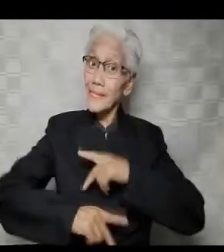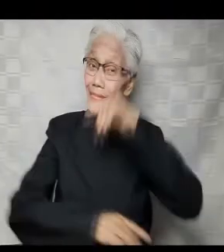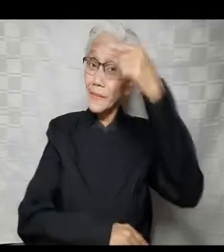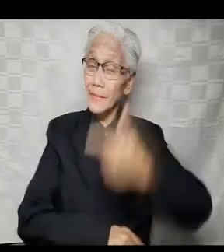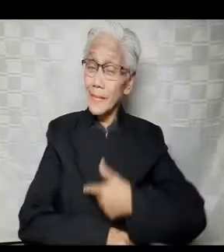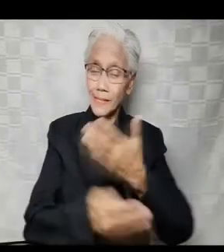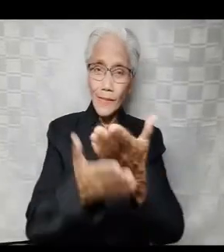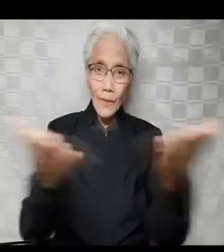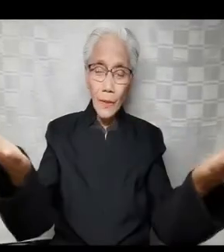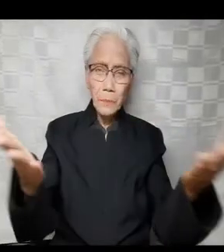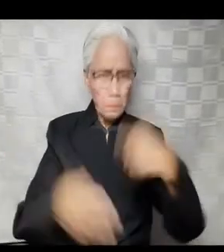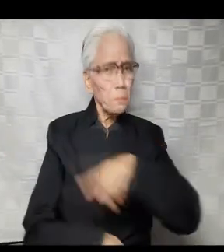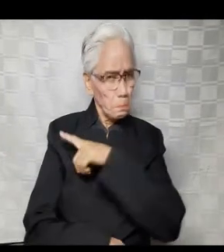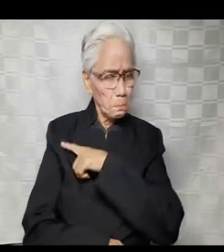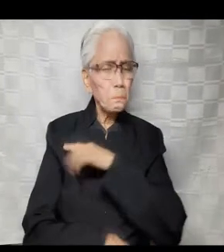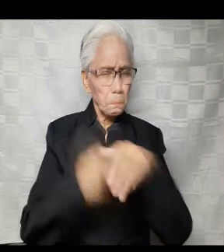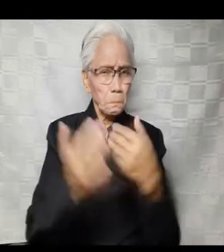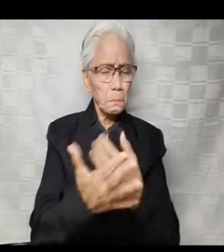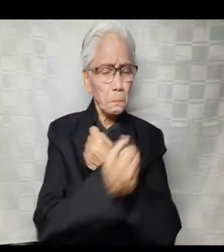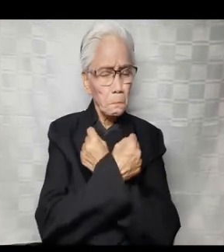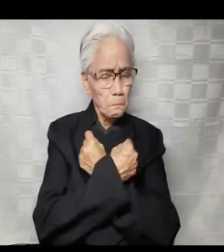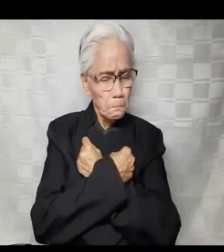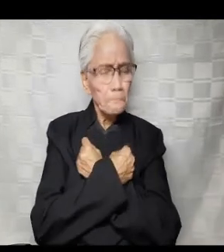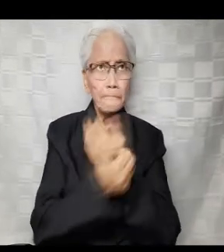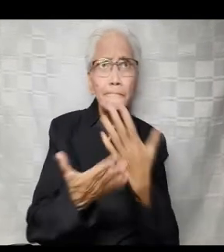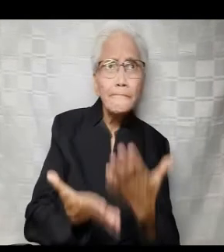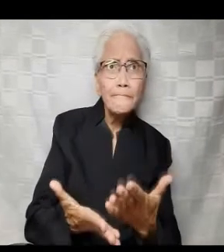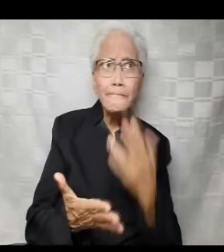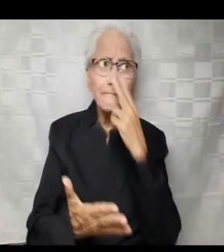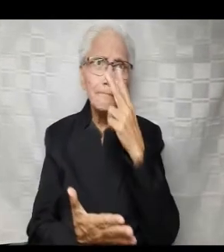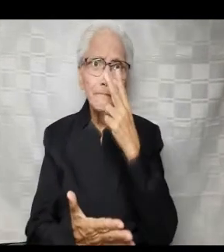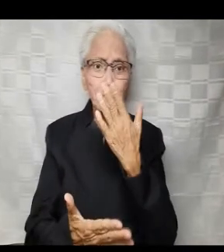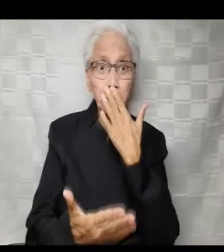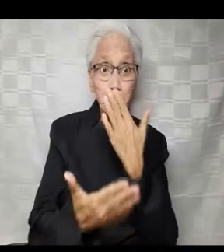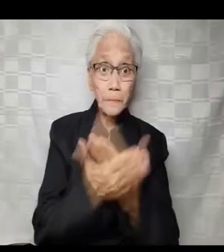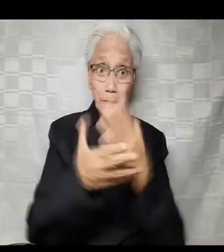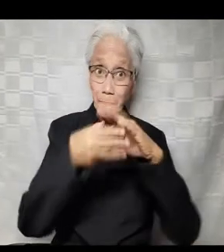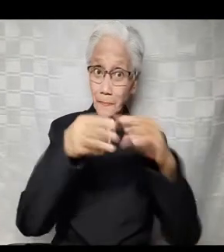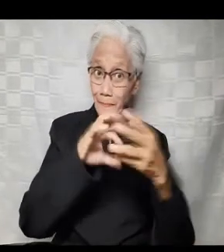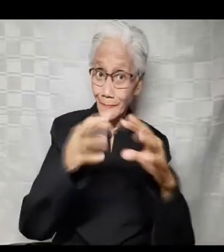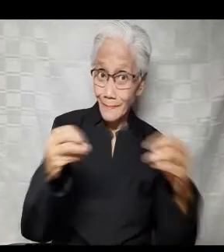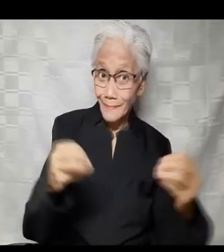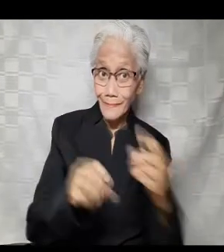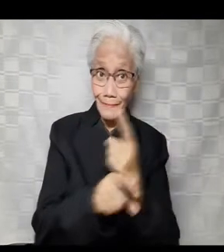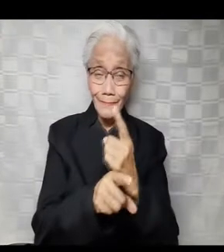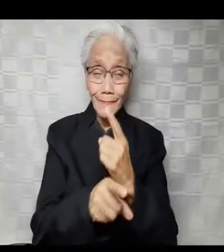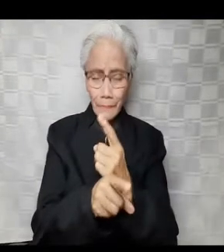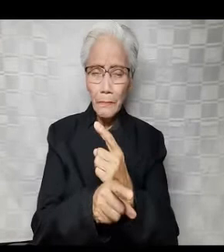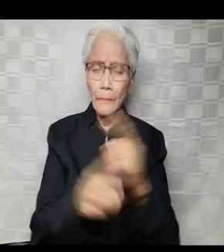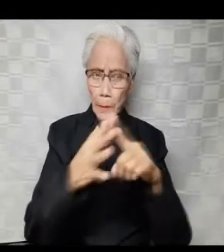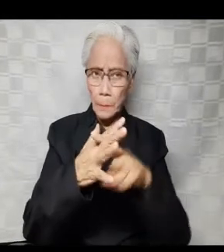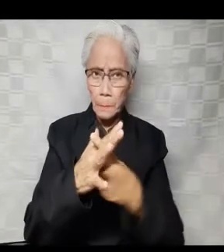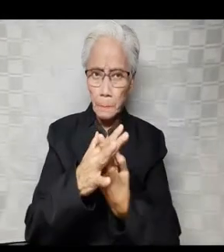Pleasant greetings to all. We all love a good inspirational story, right? Let me begin with a story.